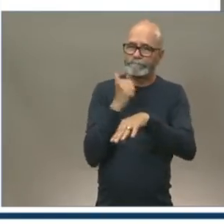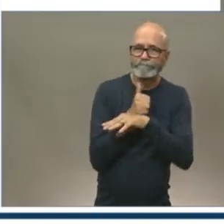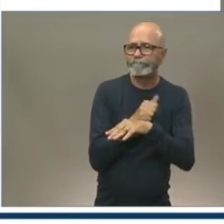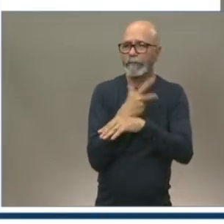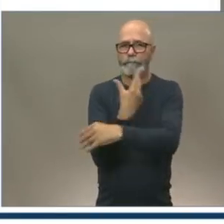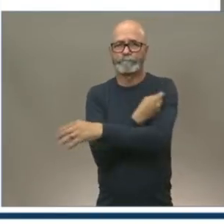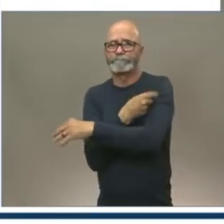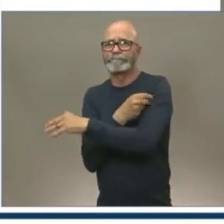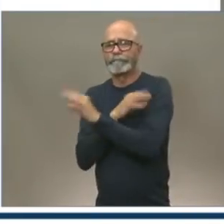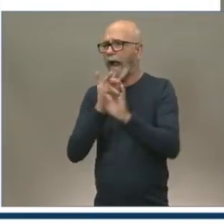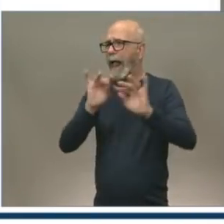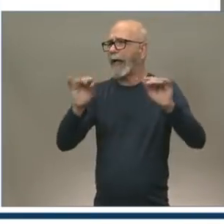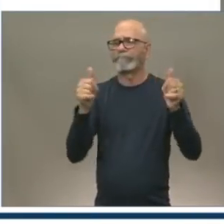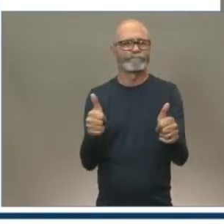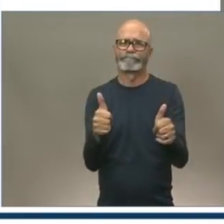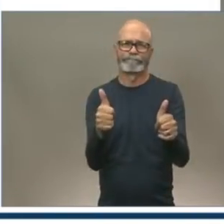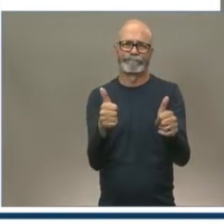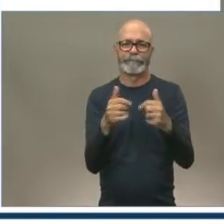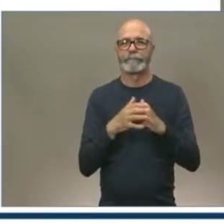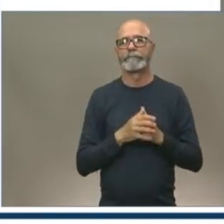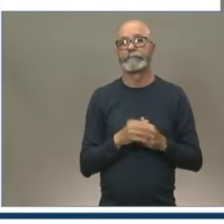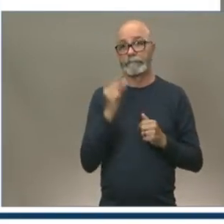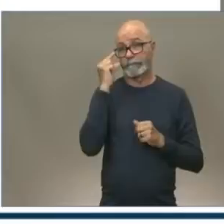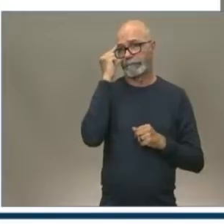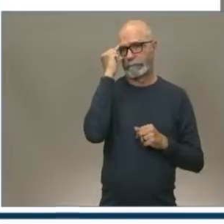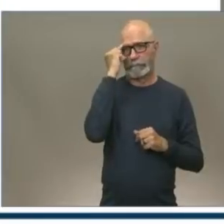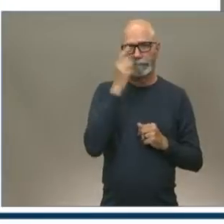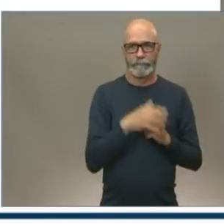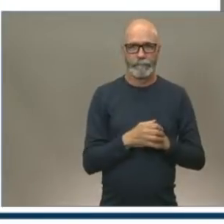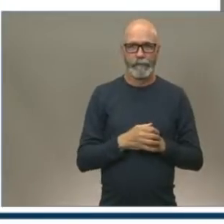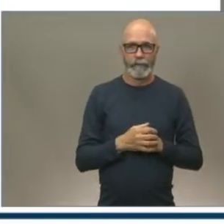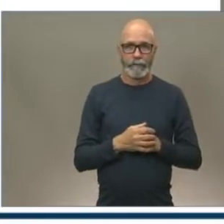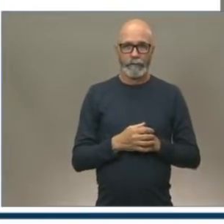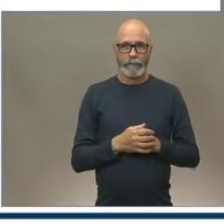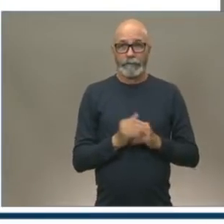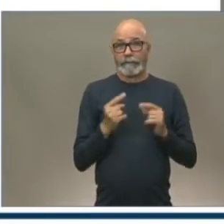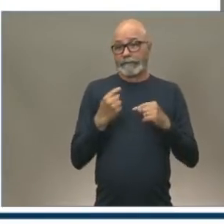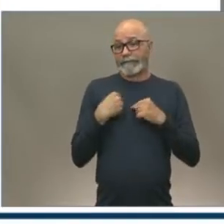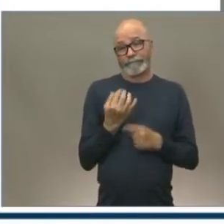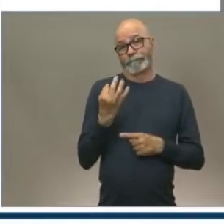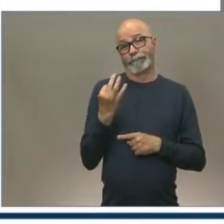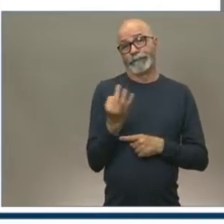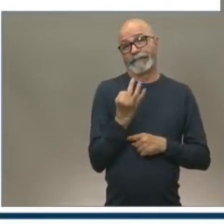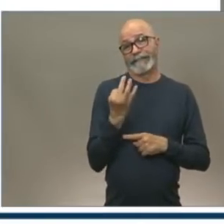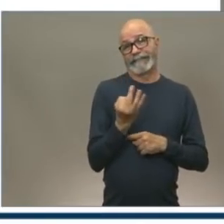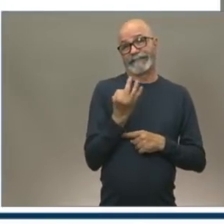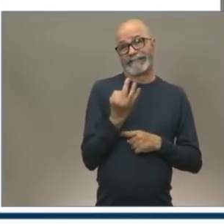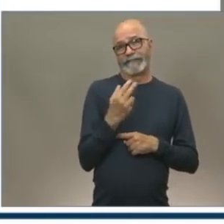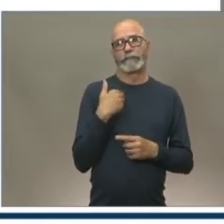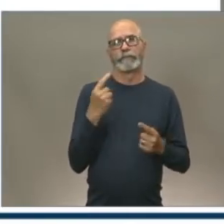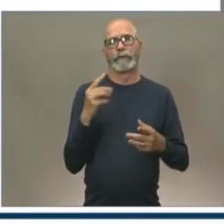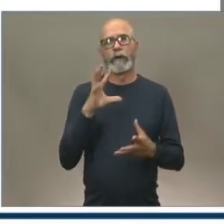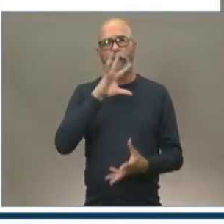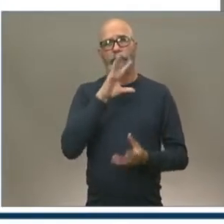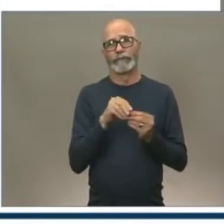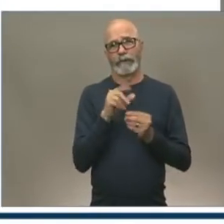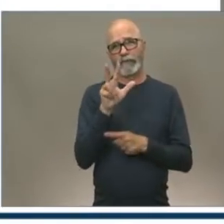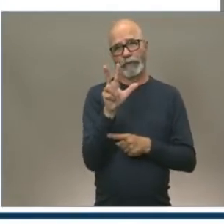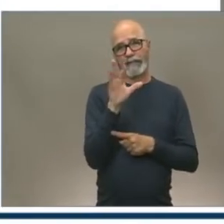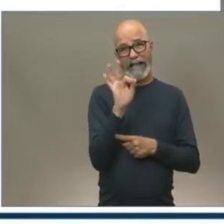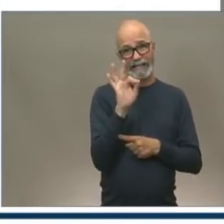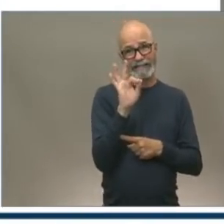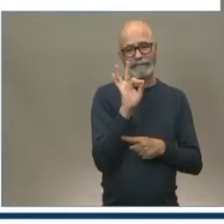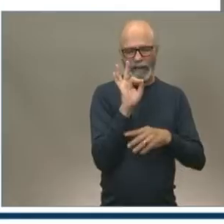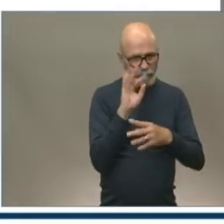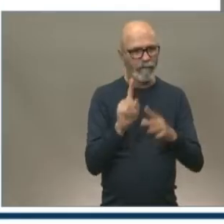Since we were last here on Friday, we've announced 39 confirmed cases of COVID-19 and confirmed 24